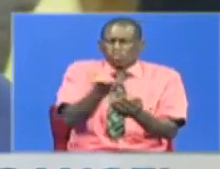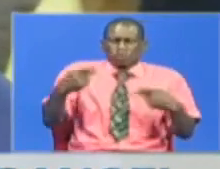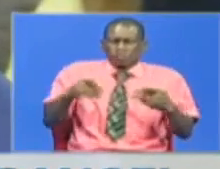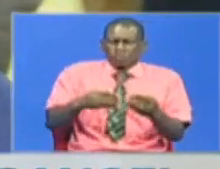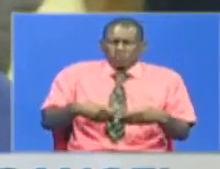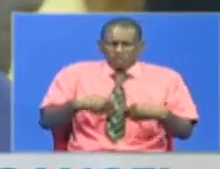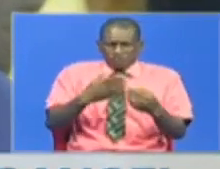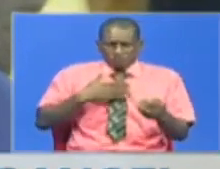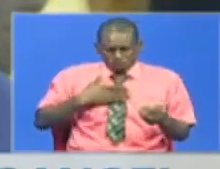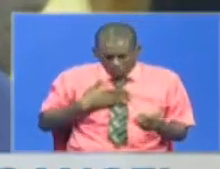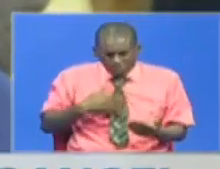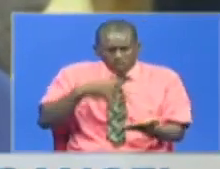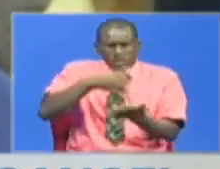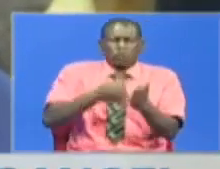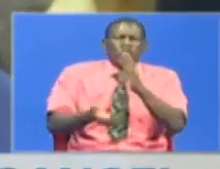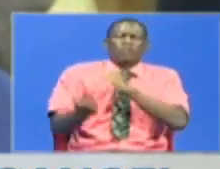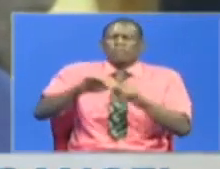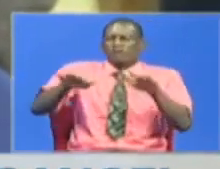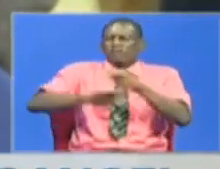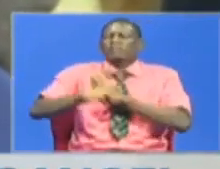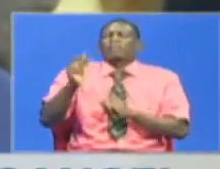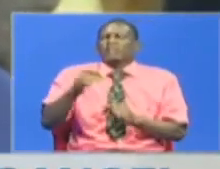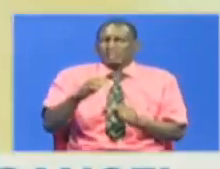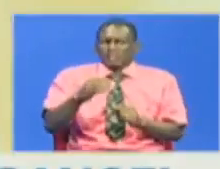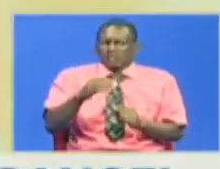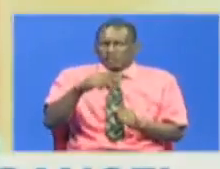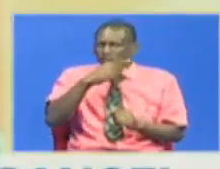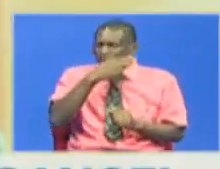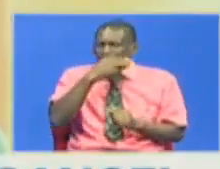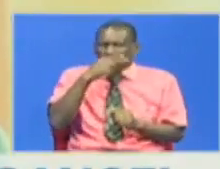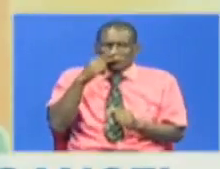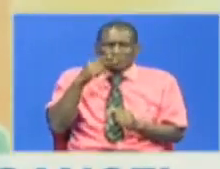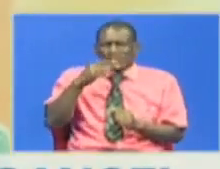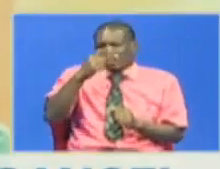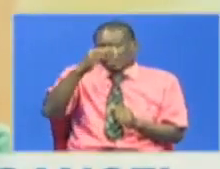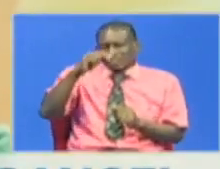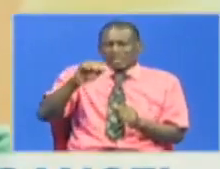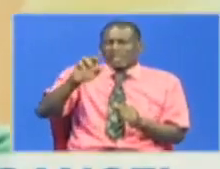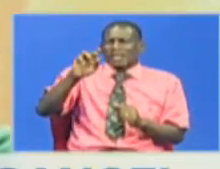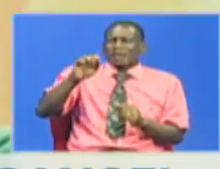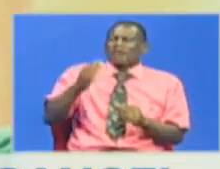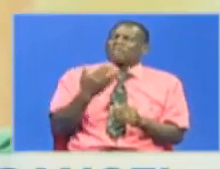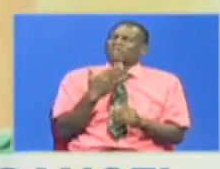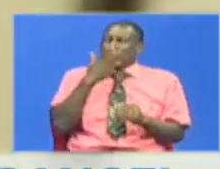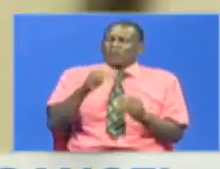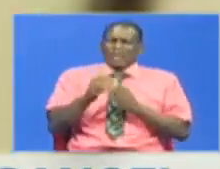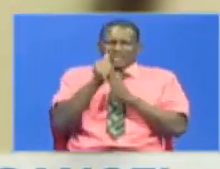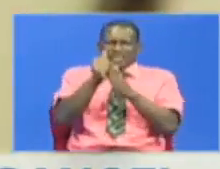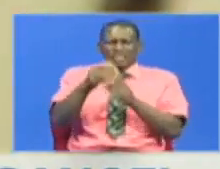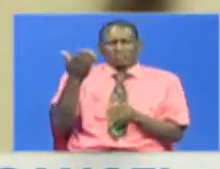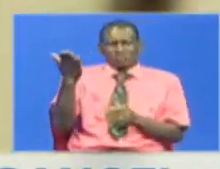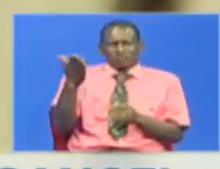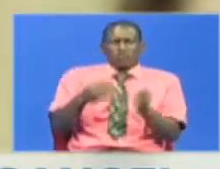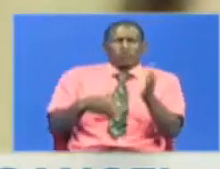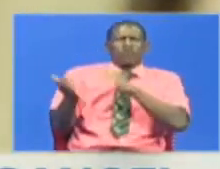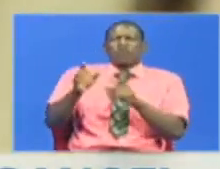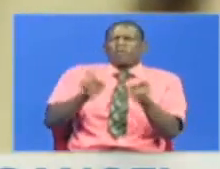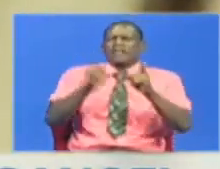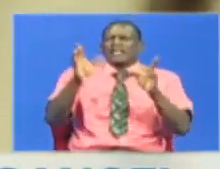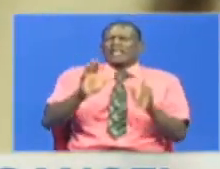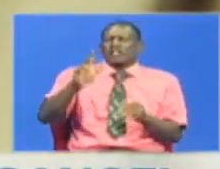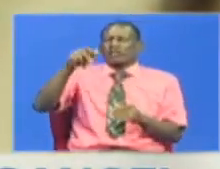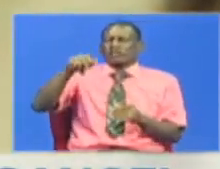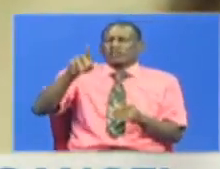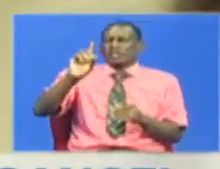is former Vice President Kalonzo Musyoka, na Kenya leader Martha Karua, former Director of Public